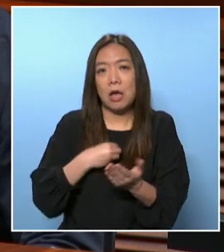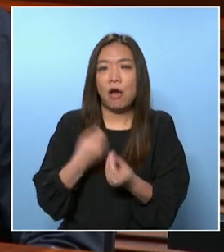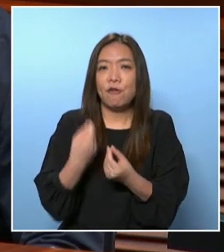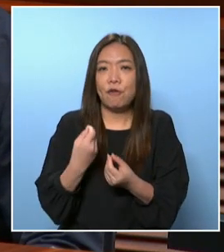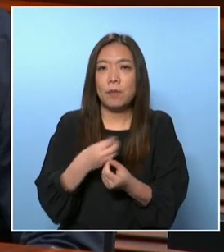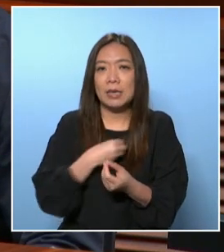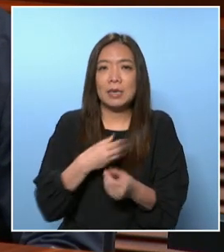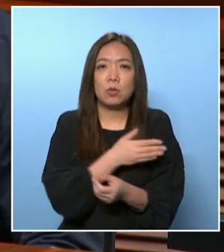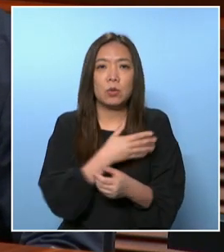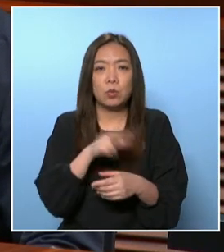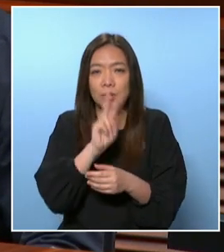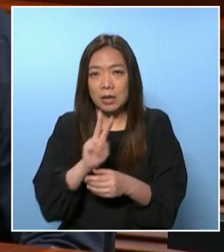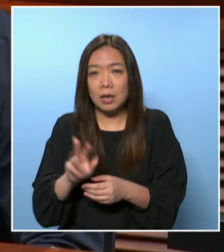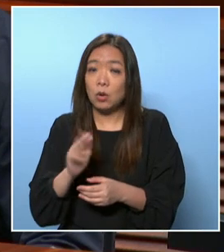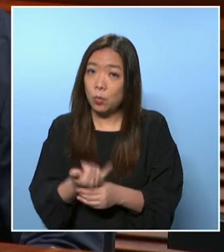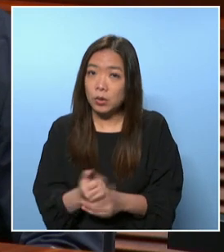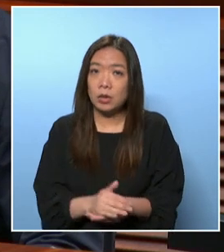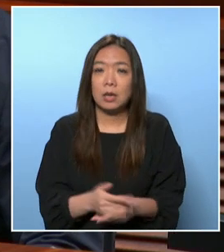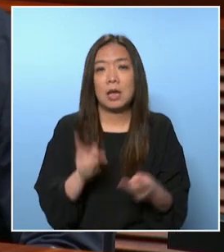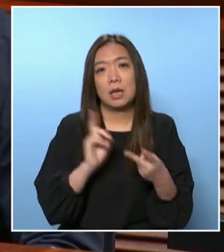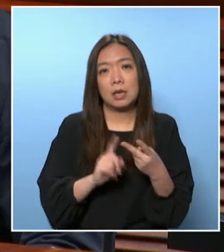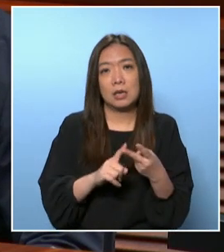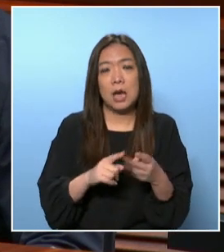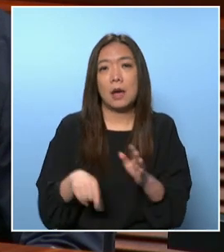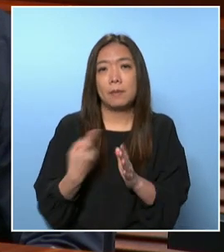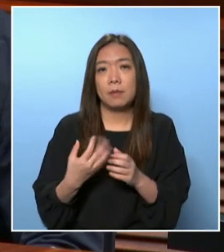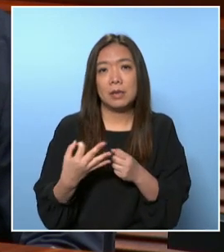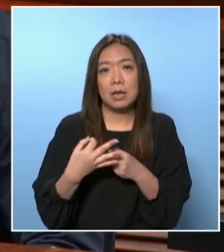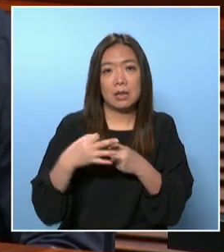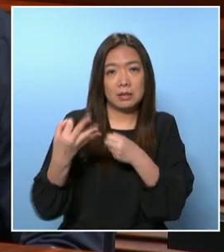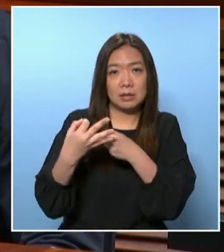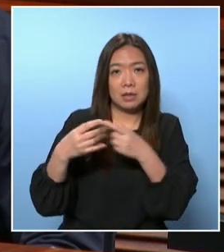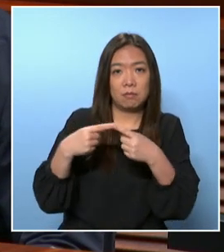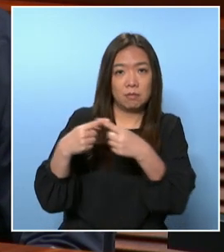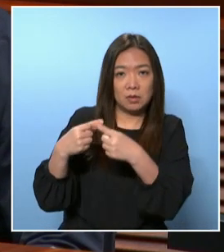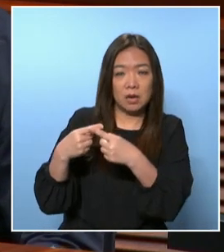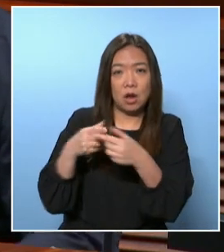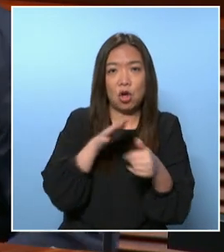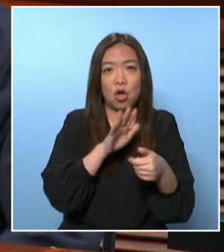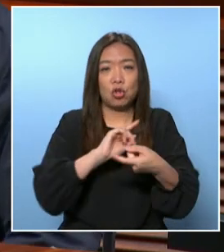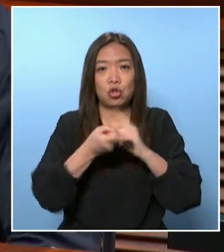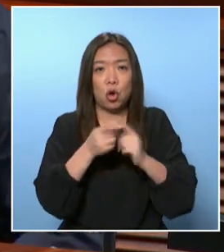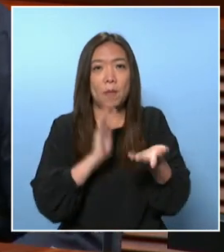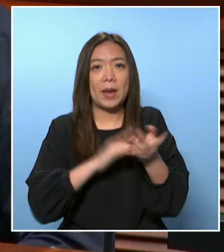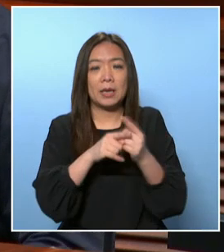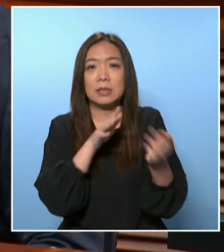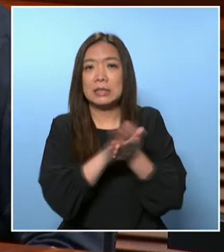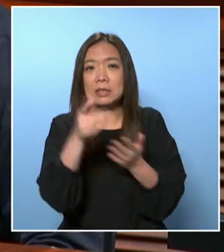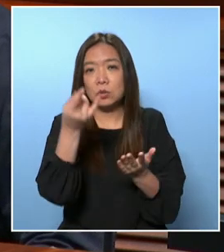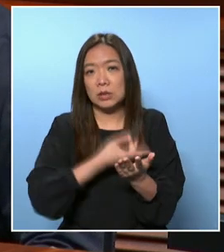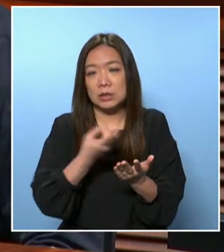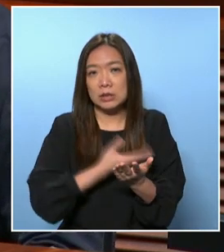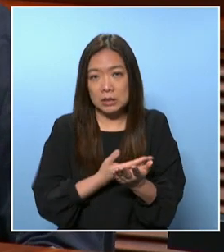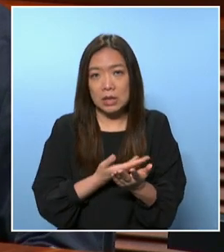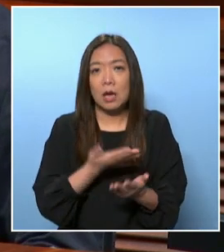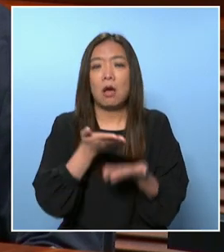health record sharing system, there would be an entry there. Third, to make